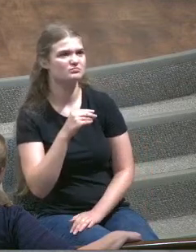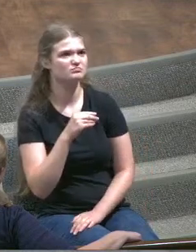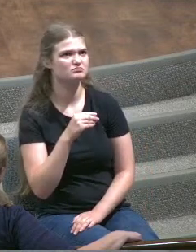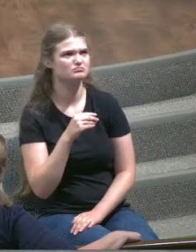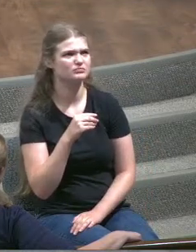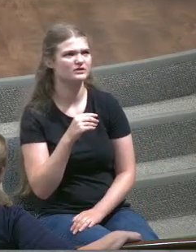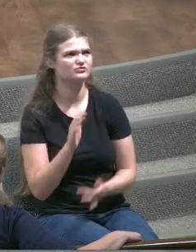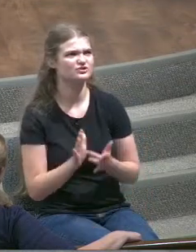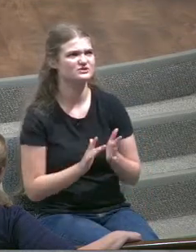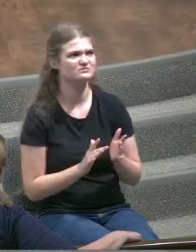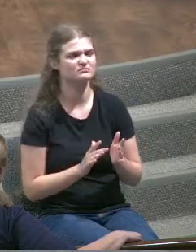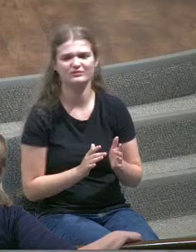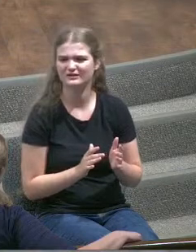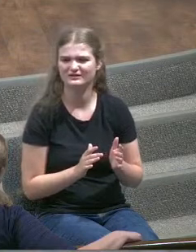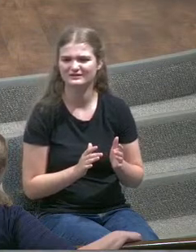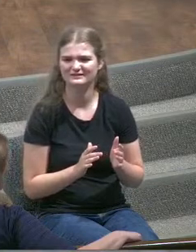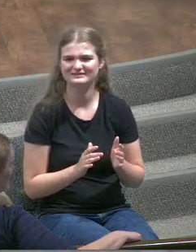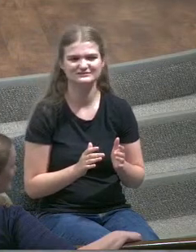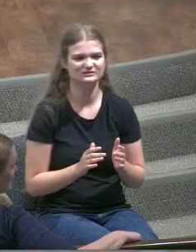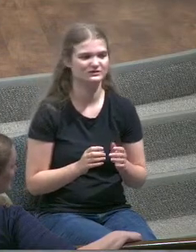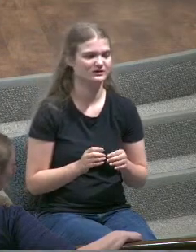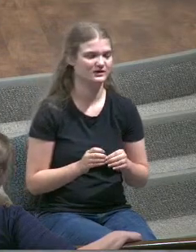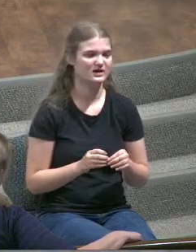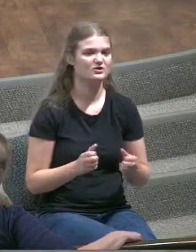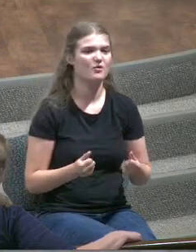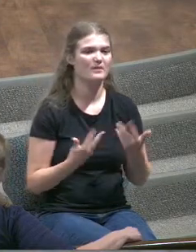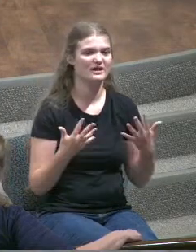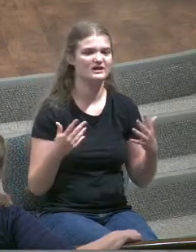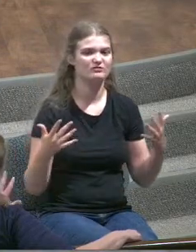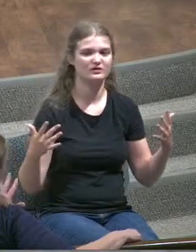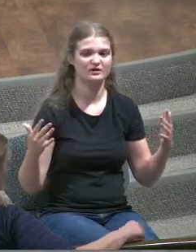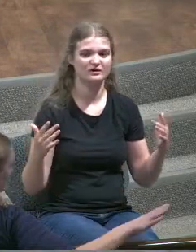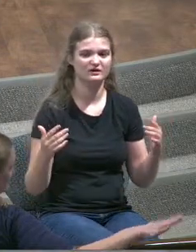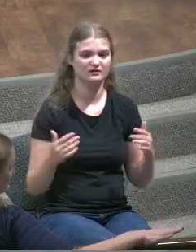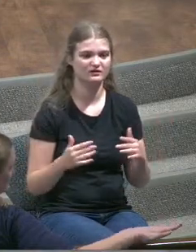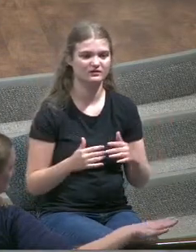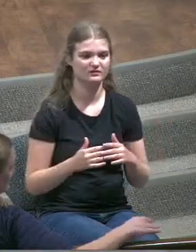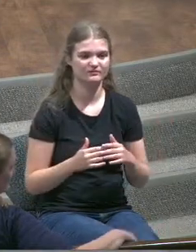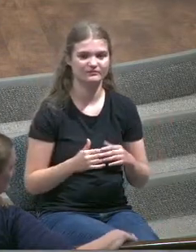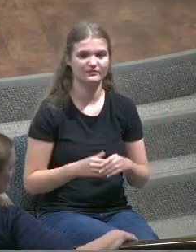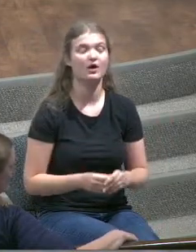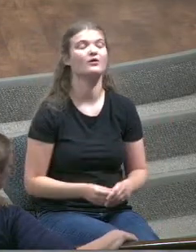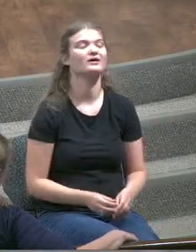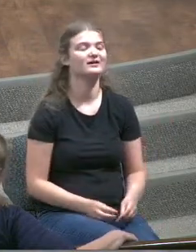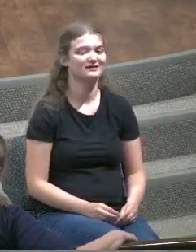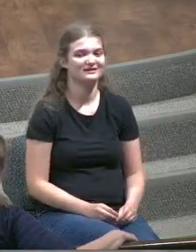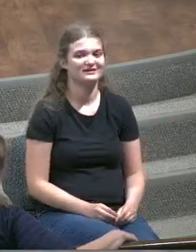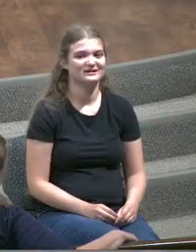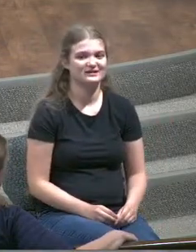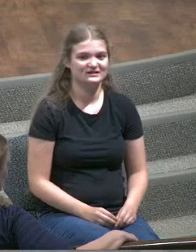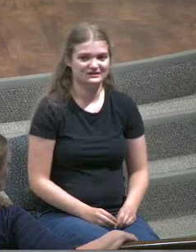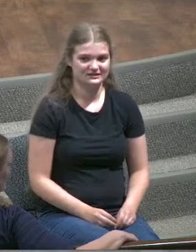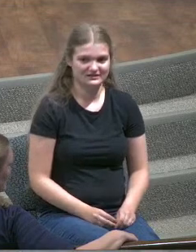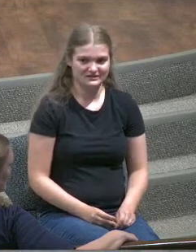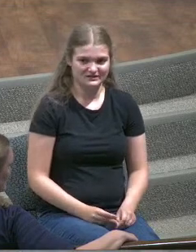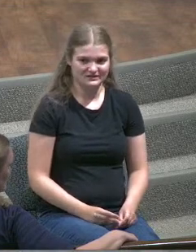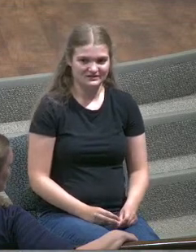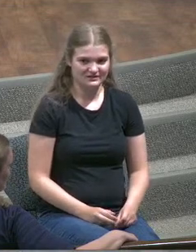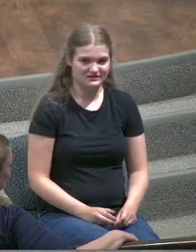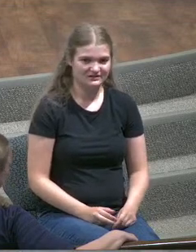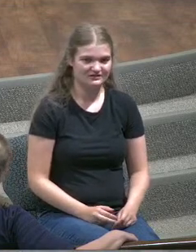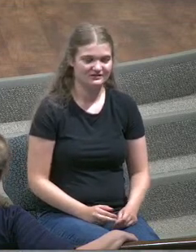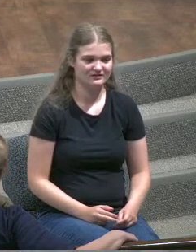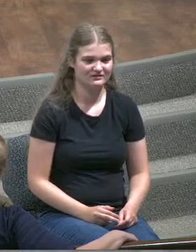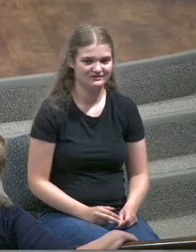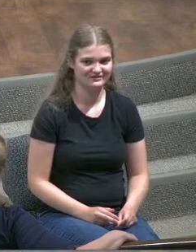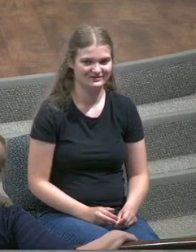It says, and many were gathered together so that there was no more room, not even at the door. And he was preaching the